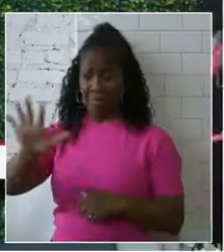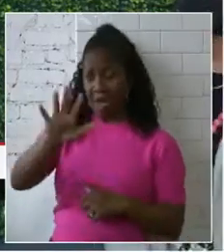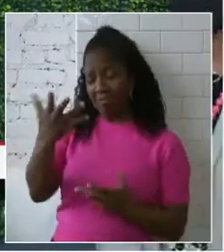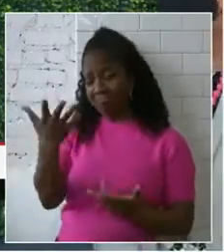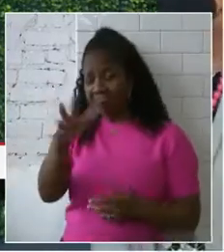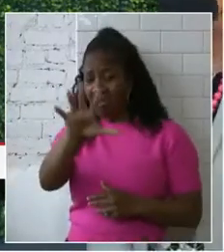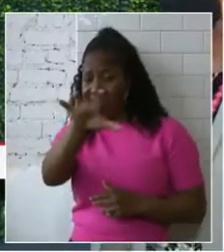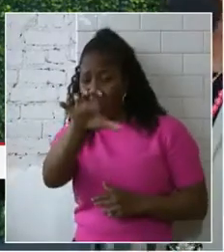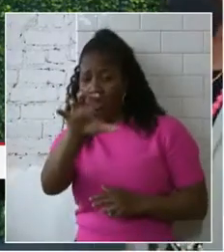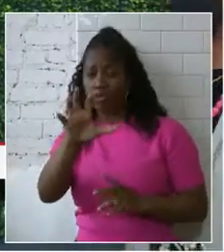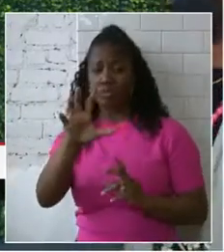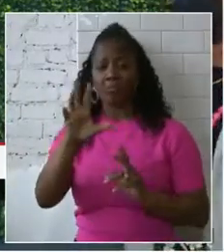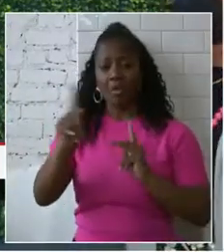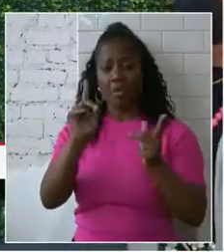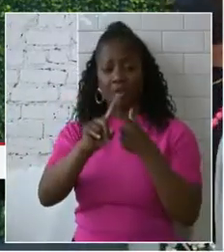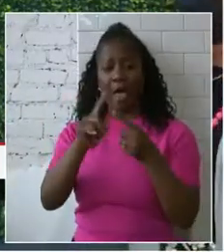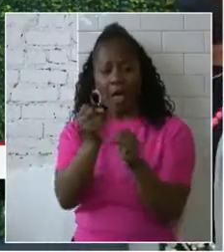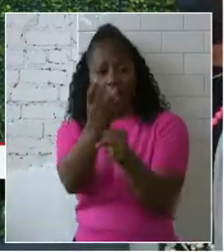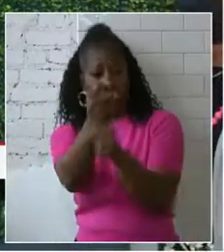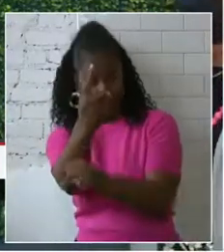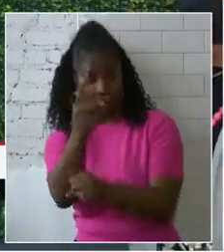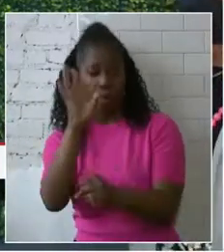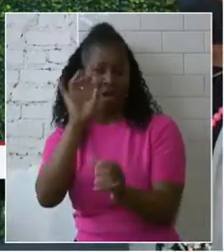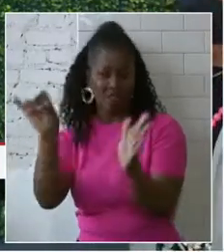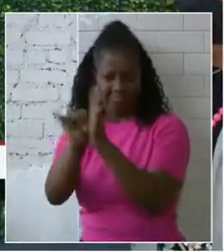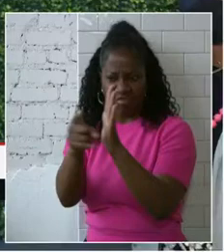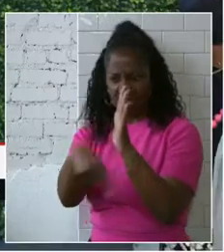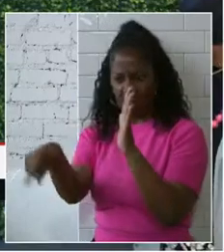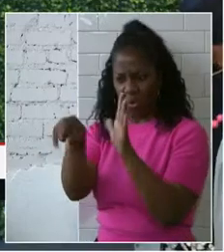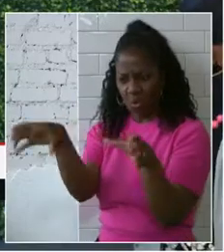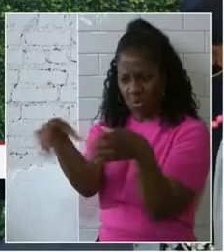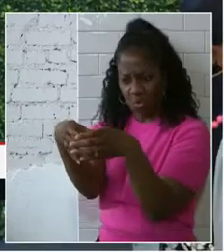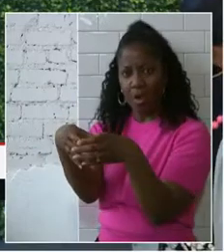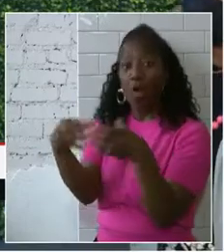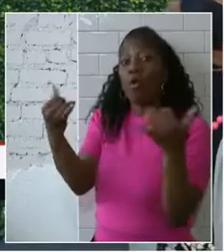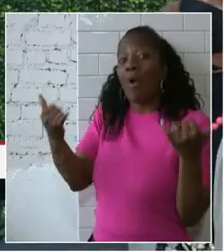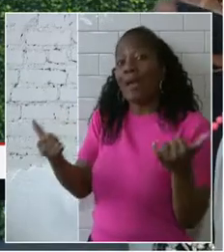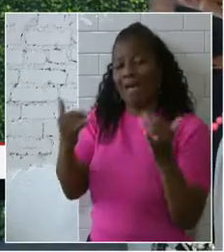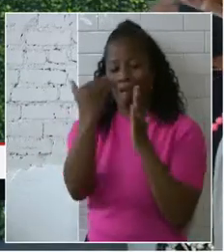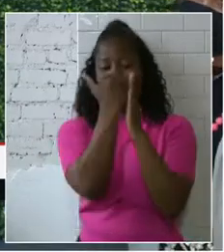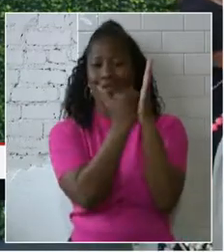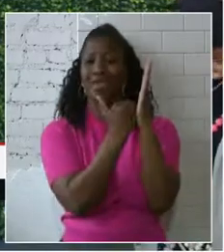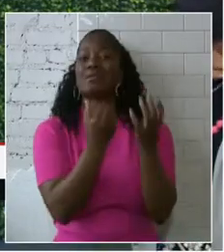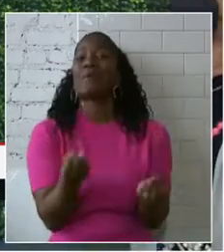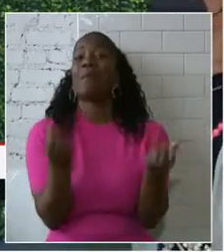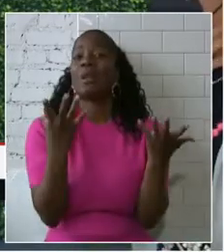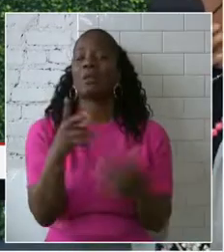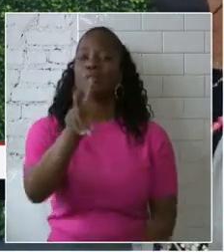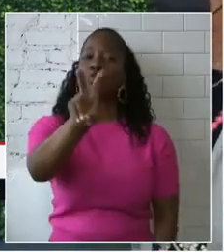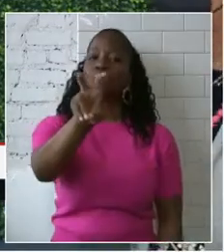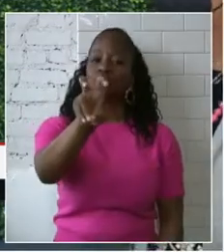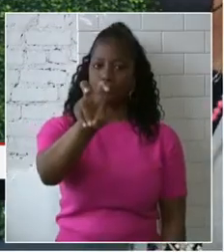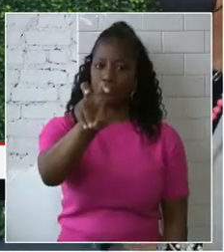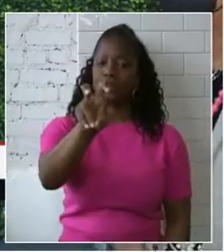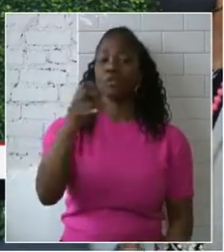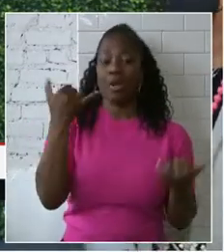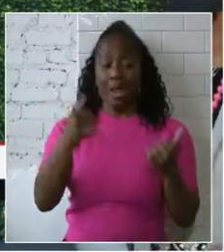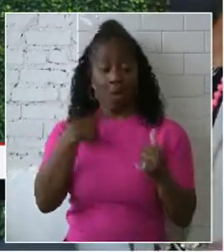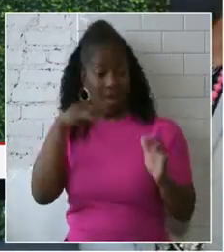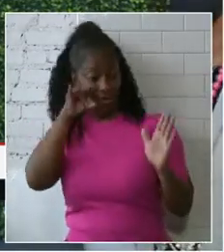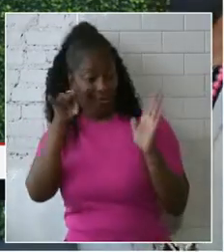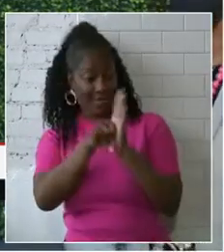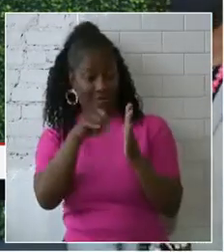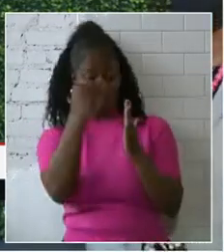people identified annually. Right now we're working with a list of 200 and working to identify and connect with